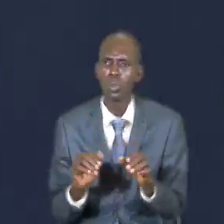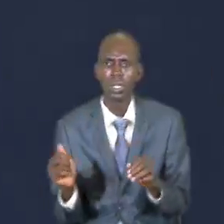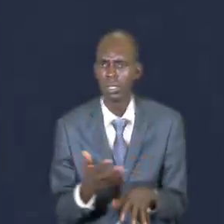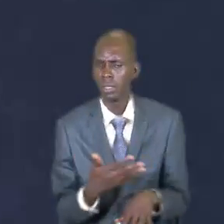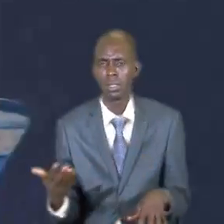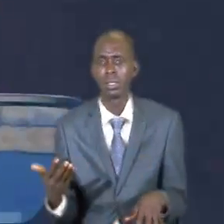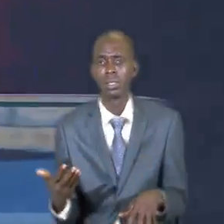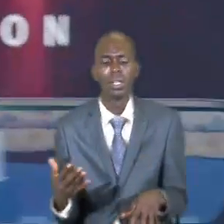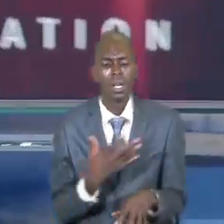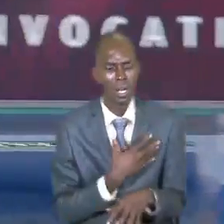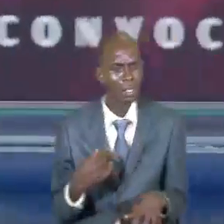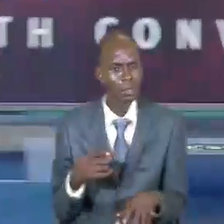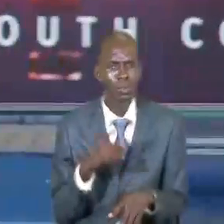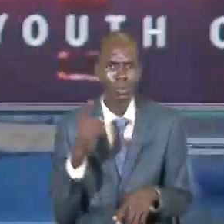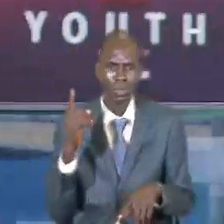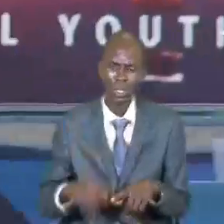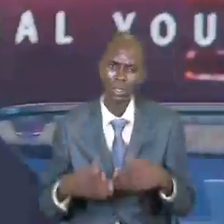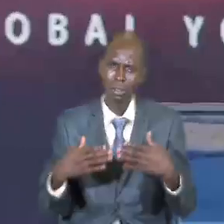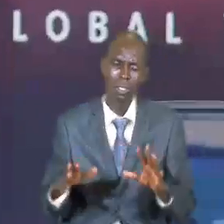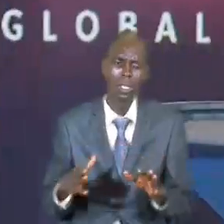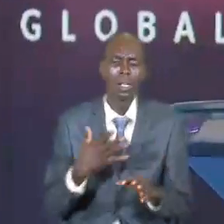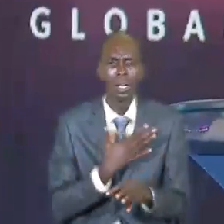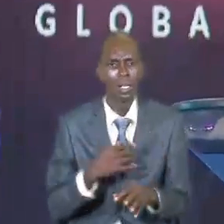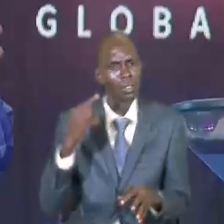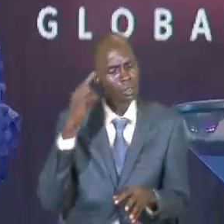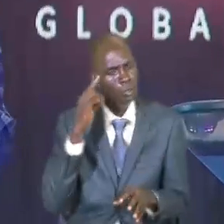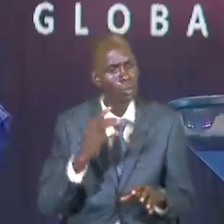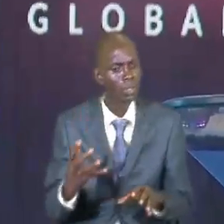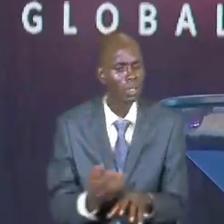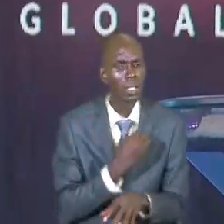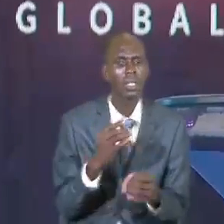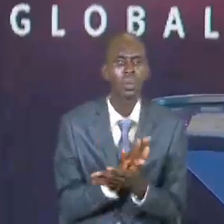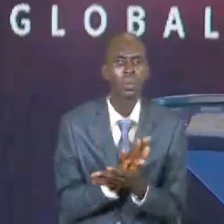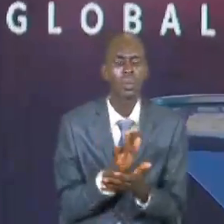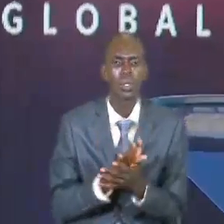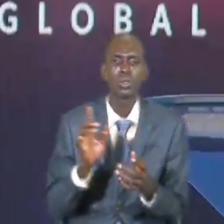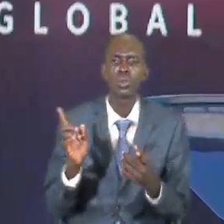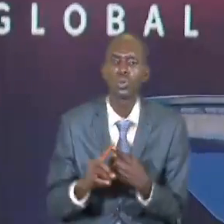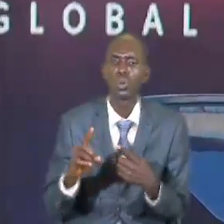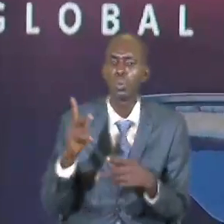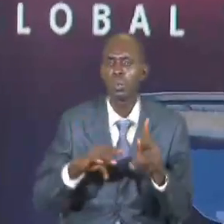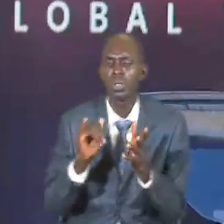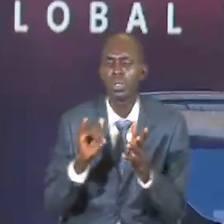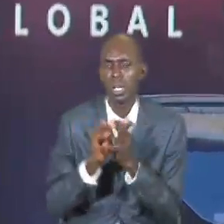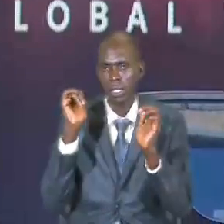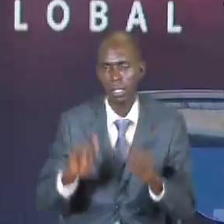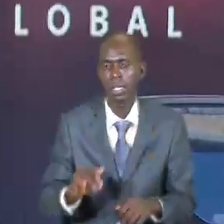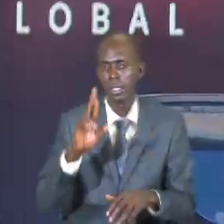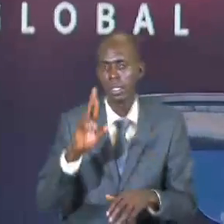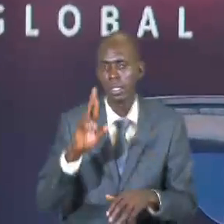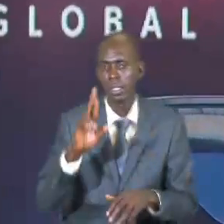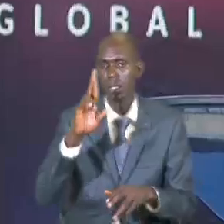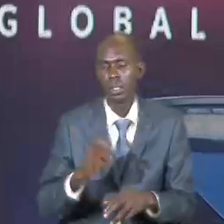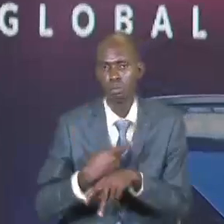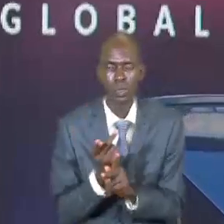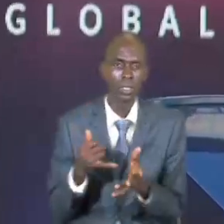eventually you take them to the converters and they convert those papers. They can become currency. They can become